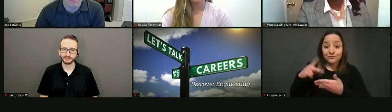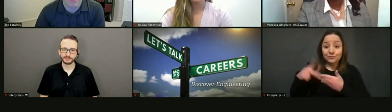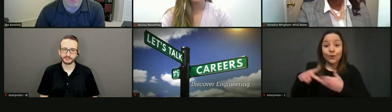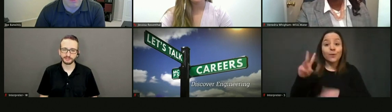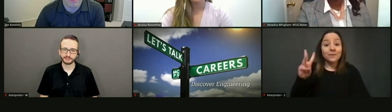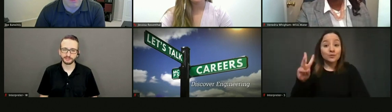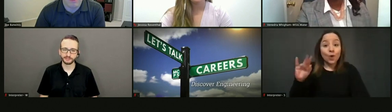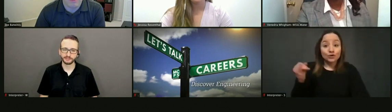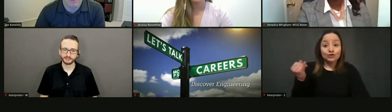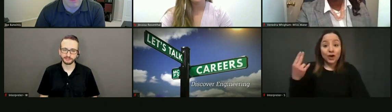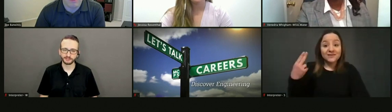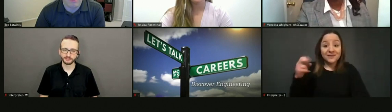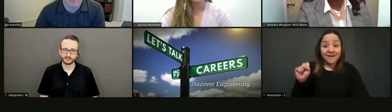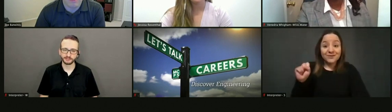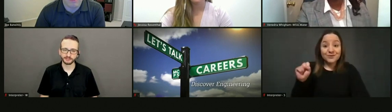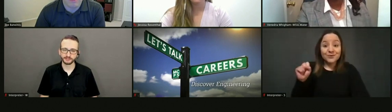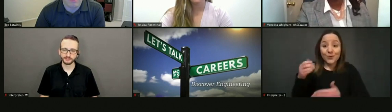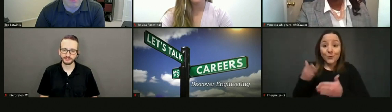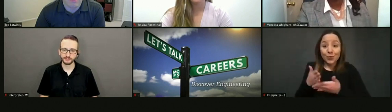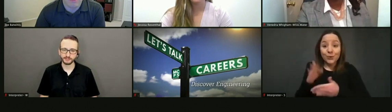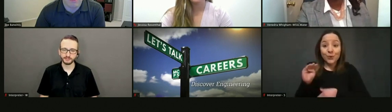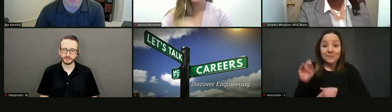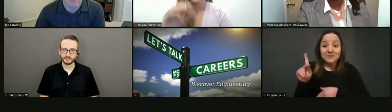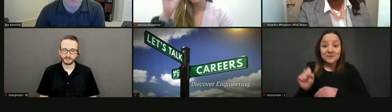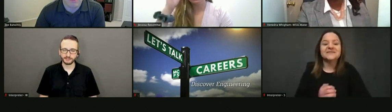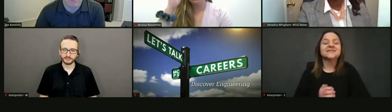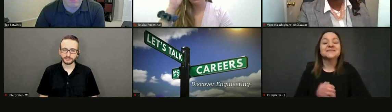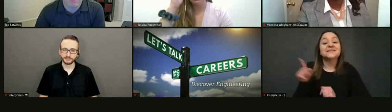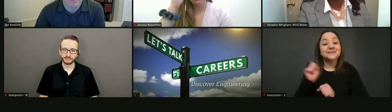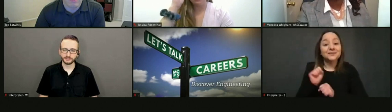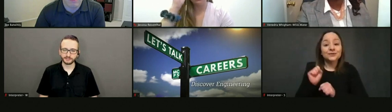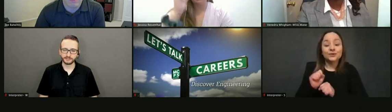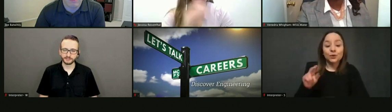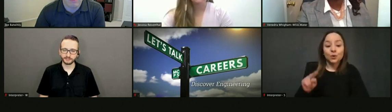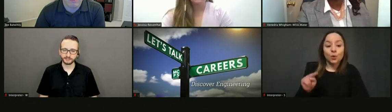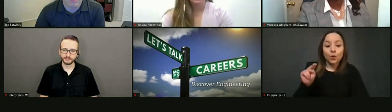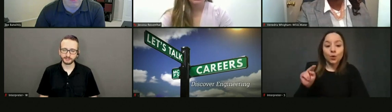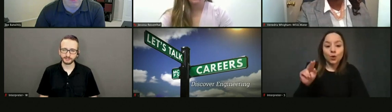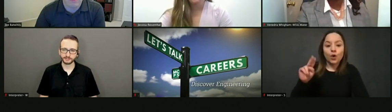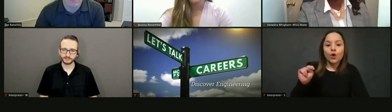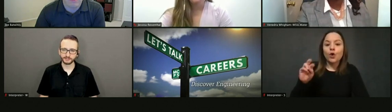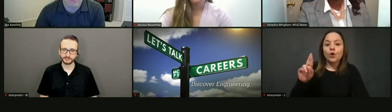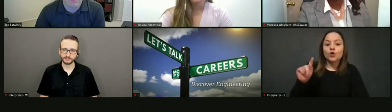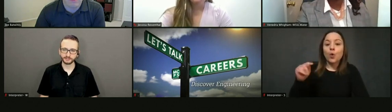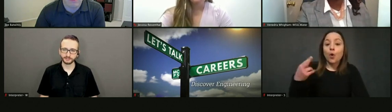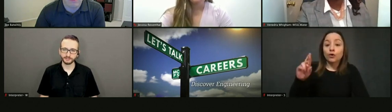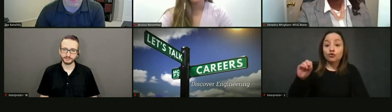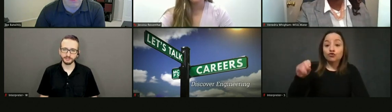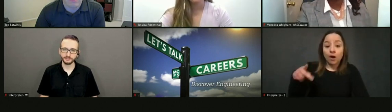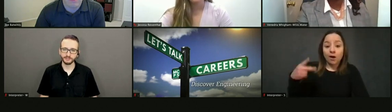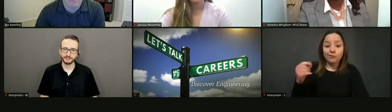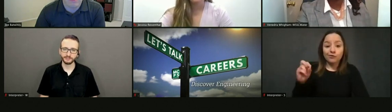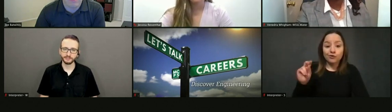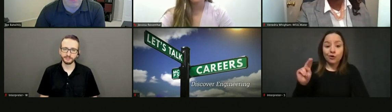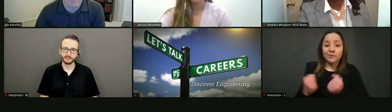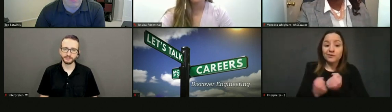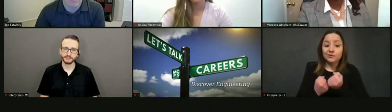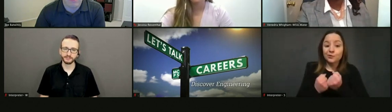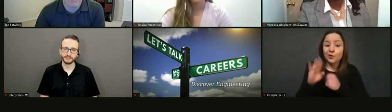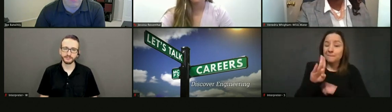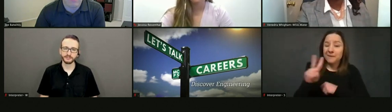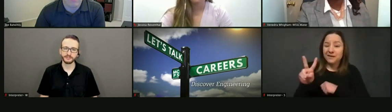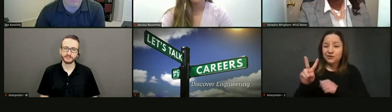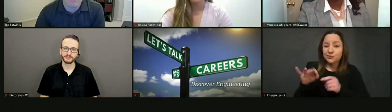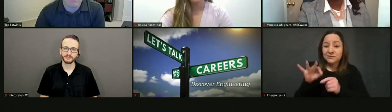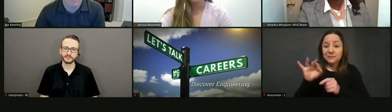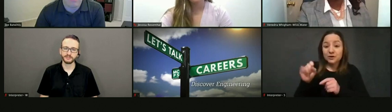The show is designed to let students learn about different career paths and to hear the journeys of successful men and women like the speakers with